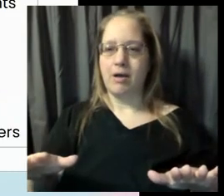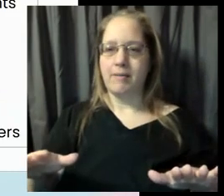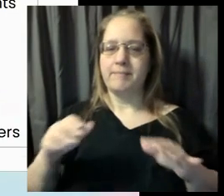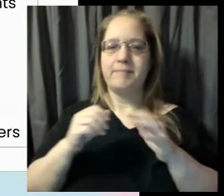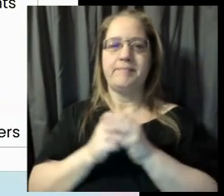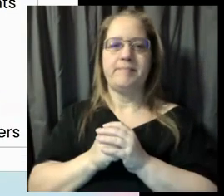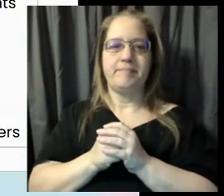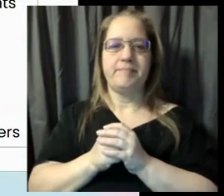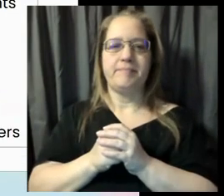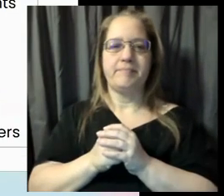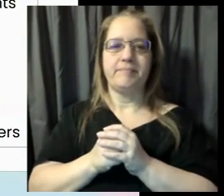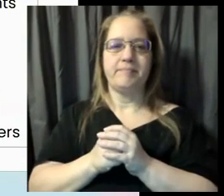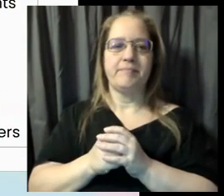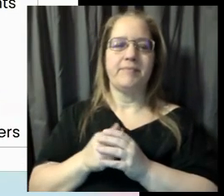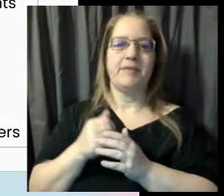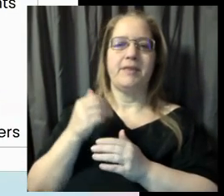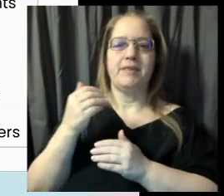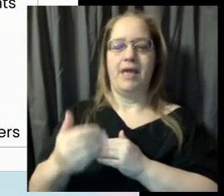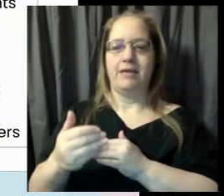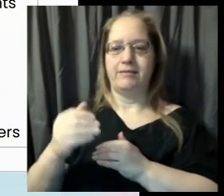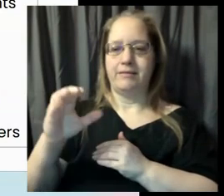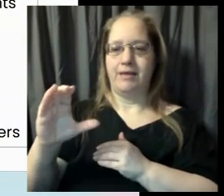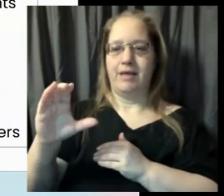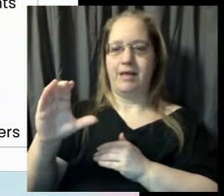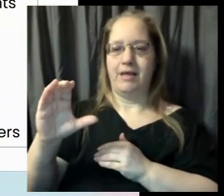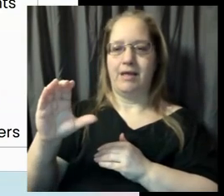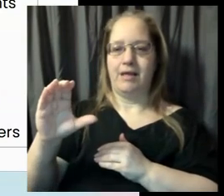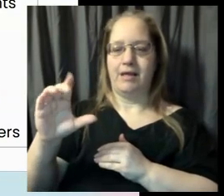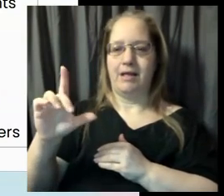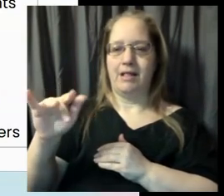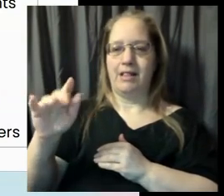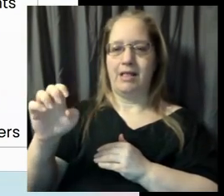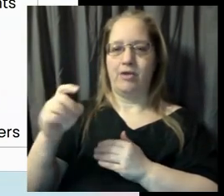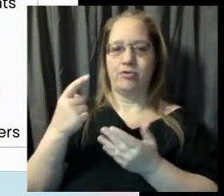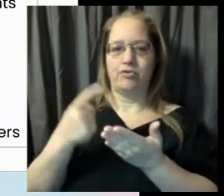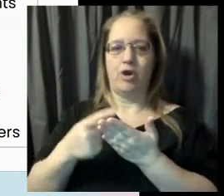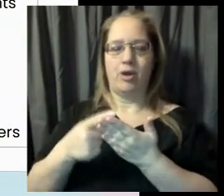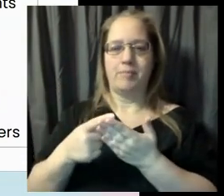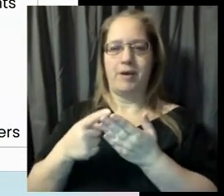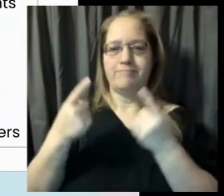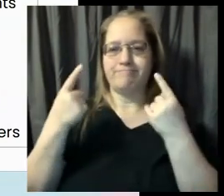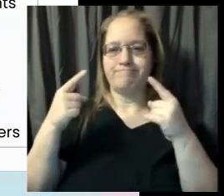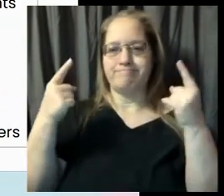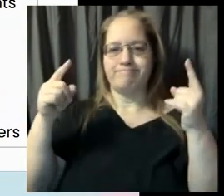And next up is Claire, and she's going to talk about some milestones.